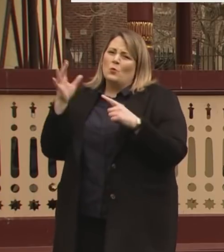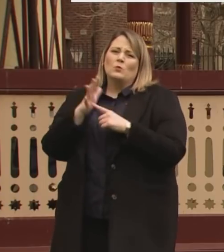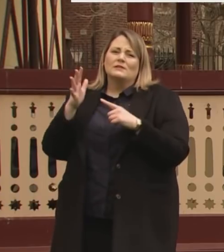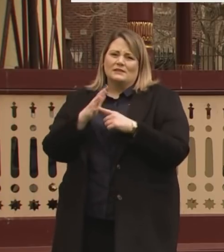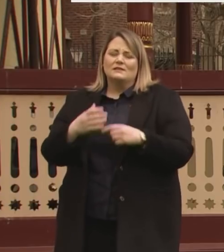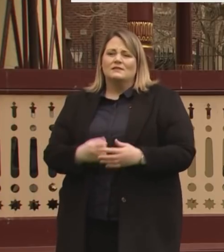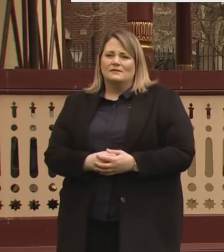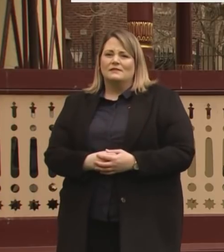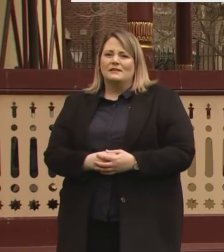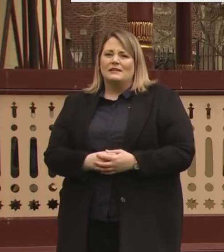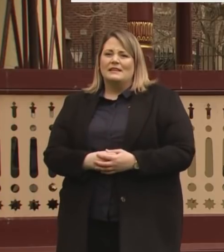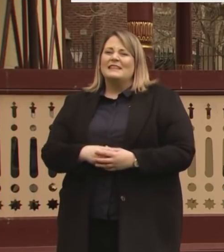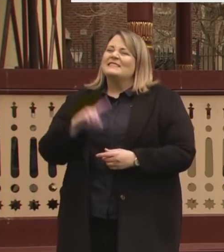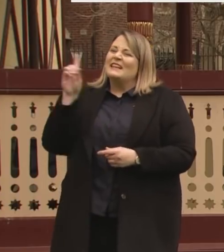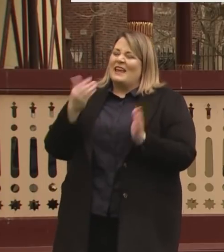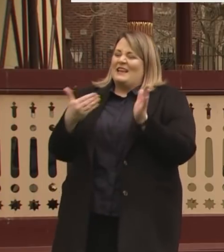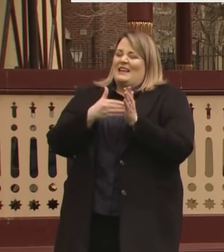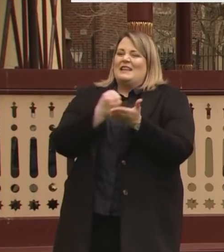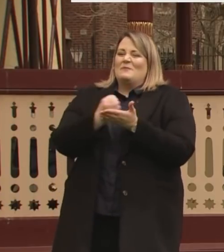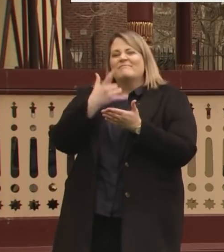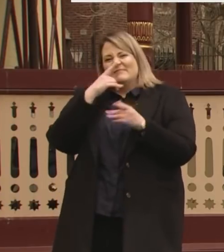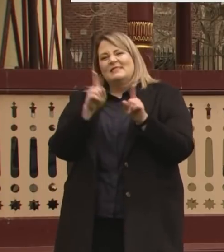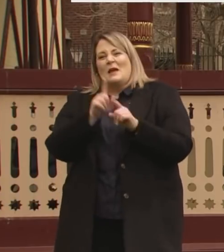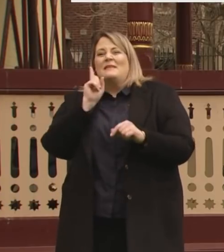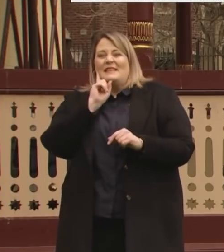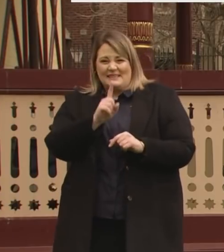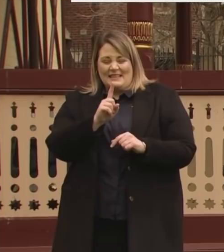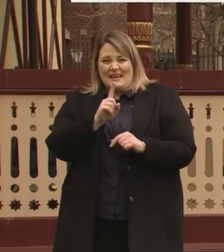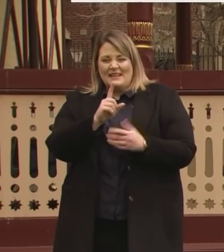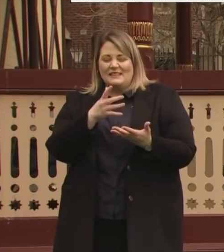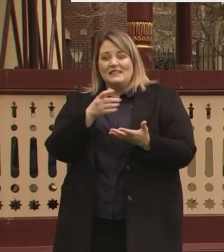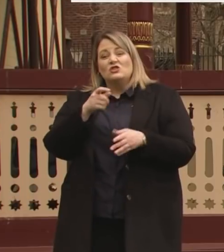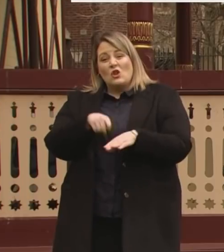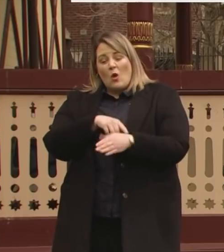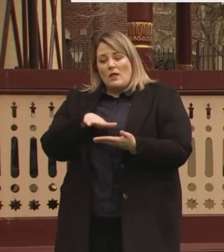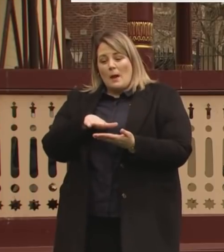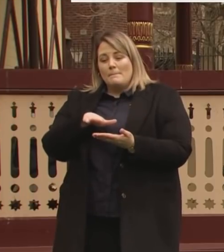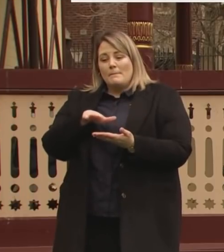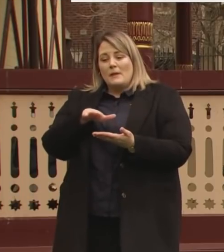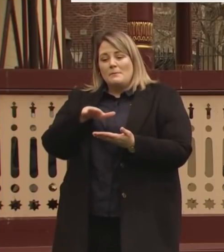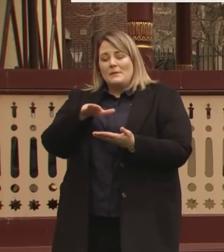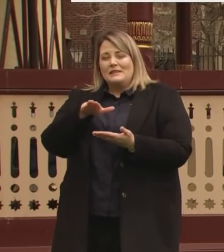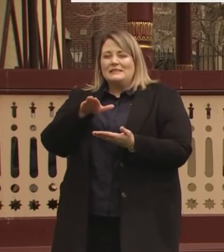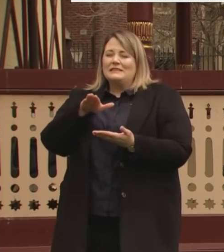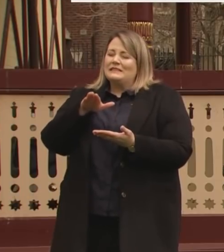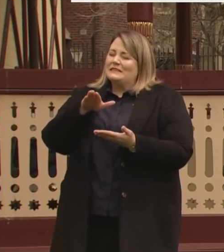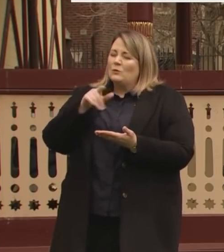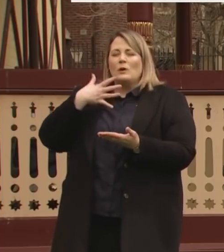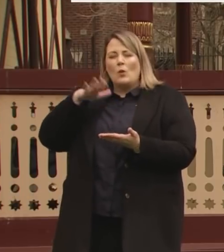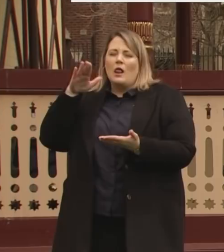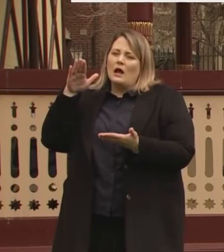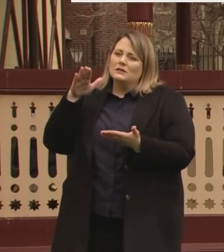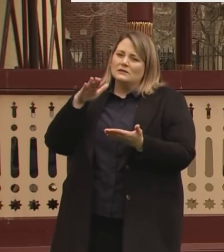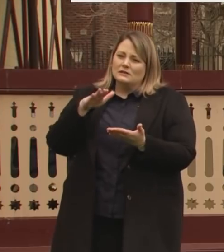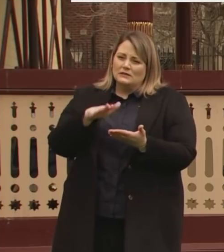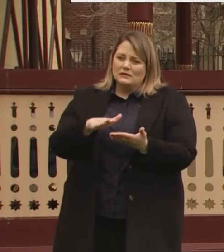we're on, unfortunately, a slow but steady increase in numbers. We can turn this around. We will turn this around. It will plateau, but